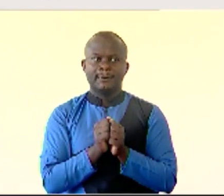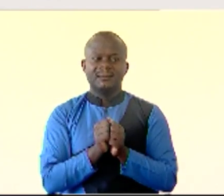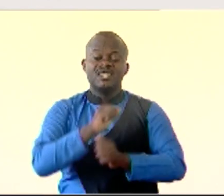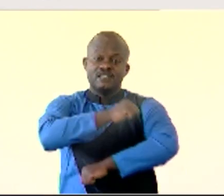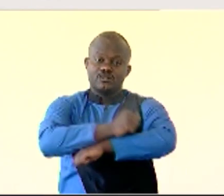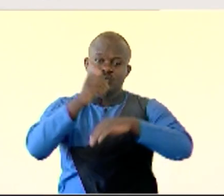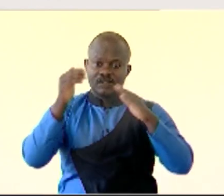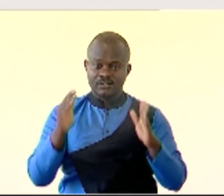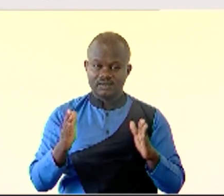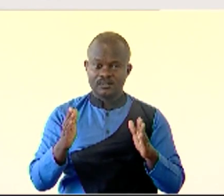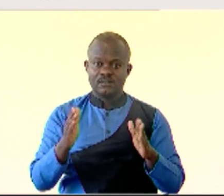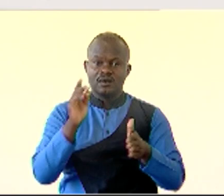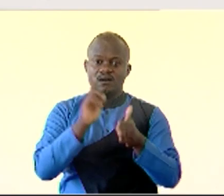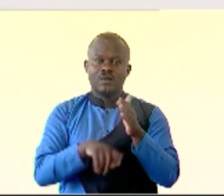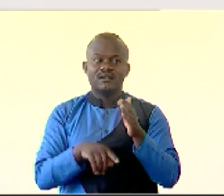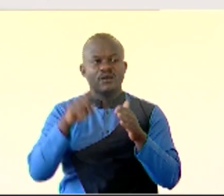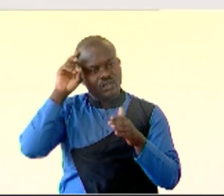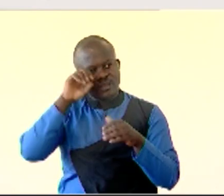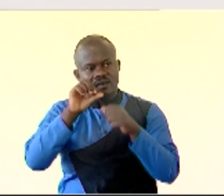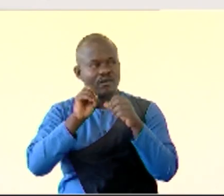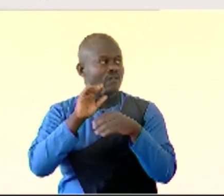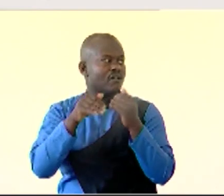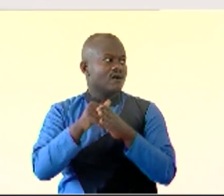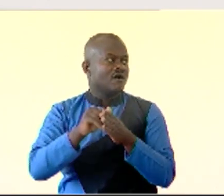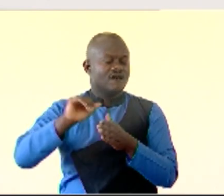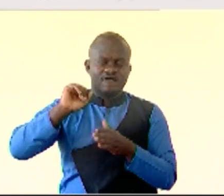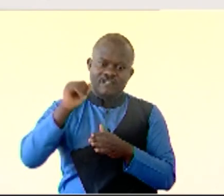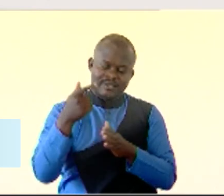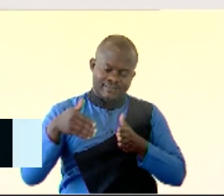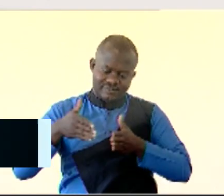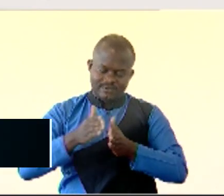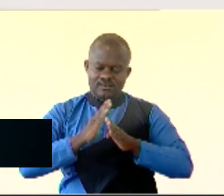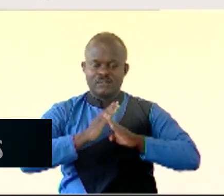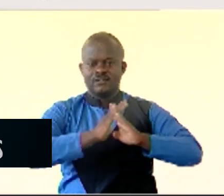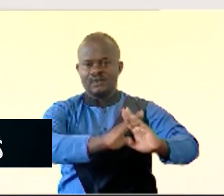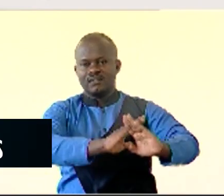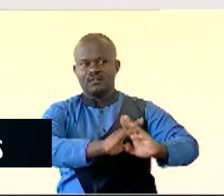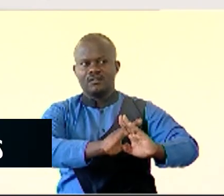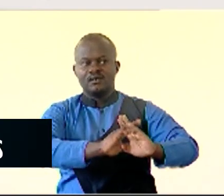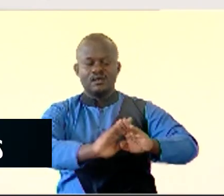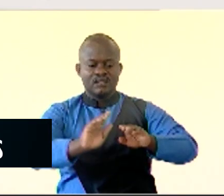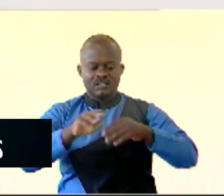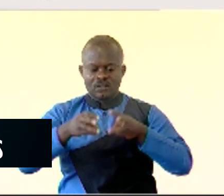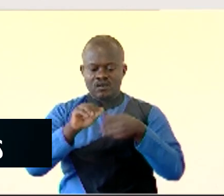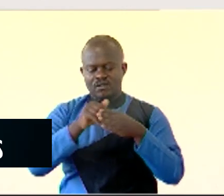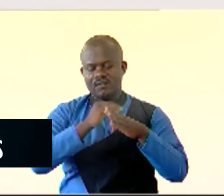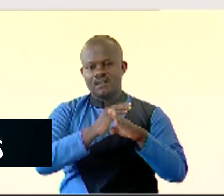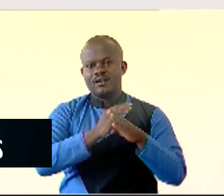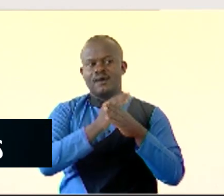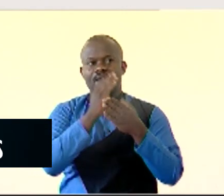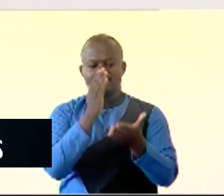Student, what do you think of the first line of defense? This is a line of defense that prevents